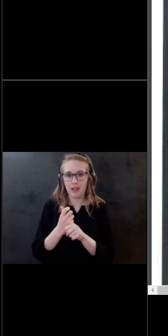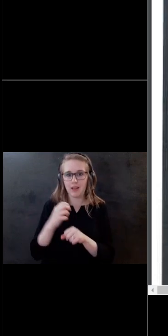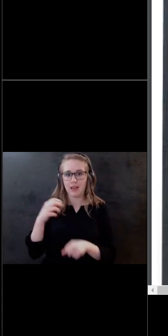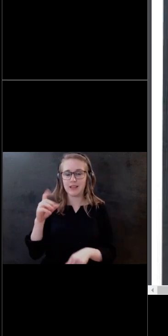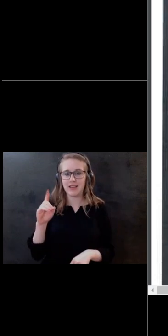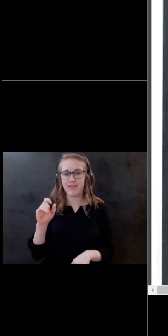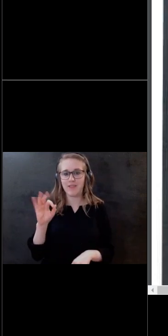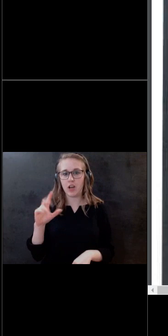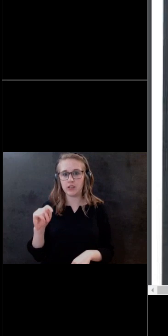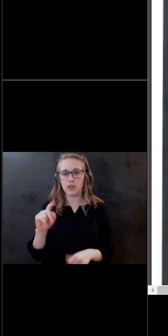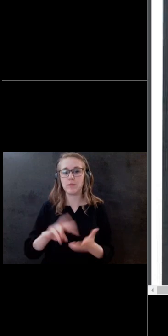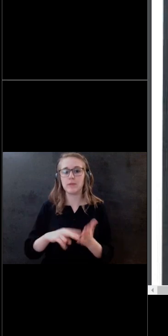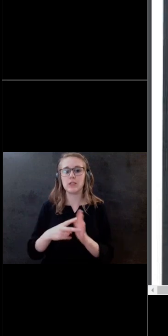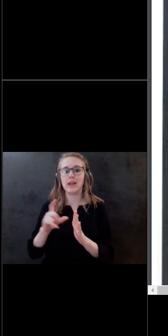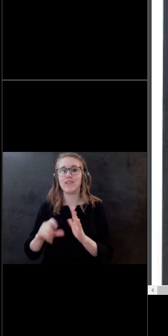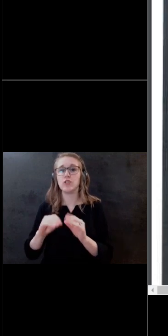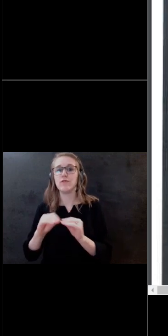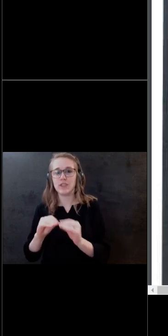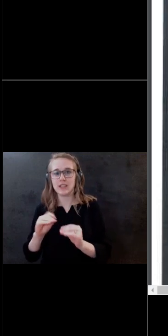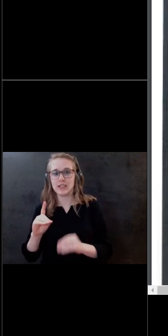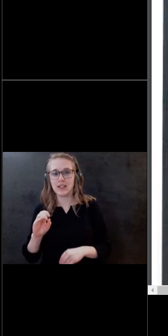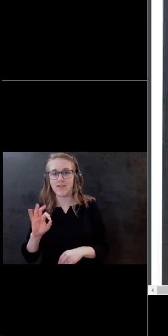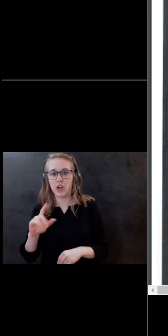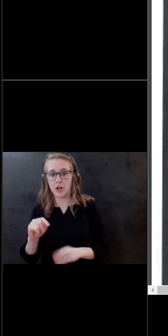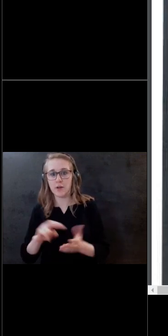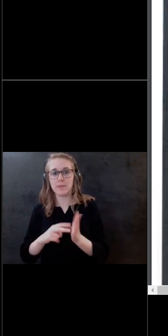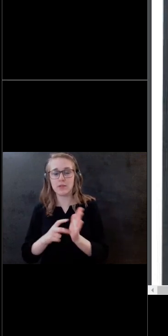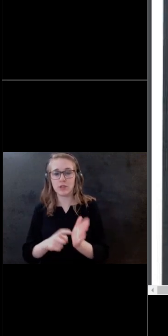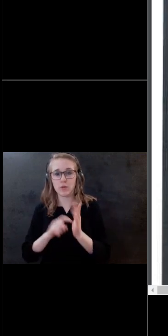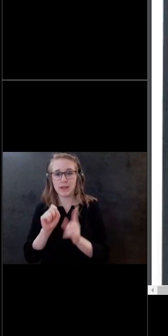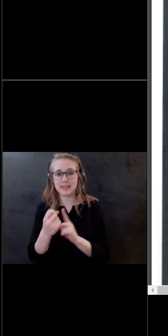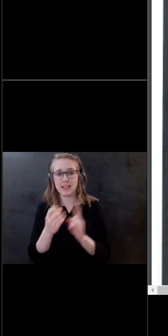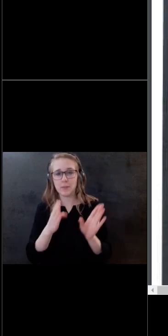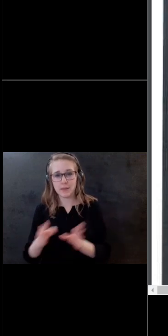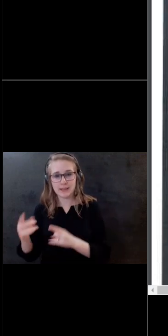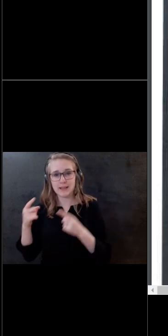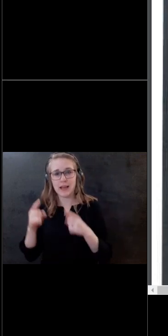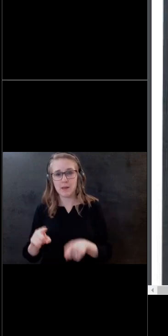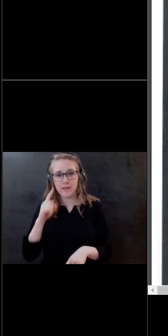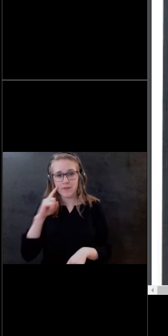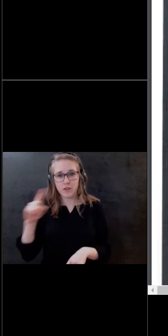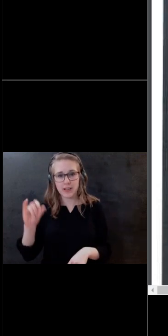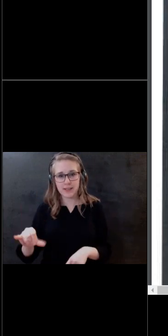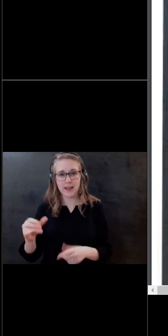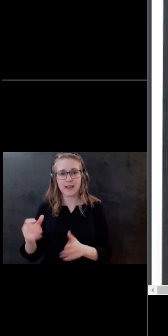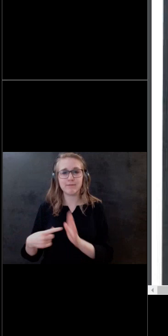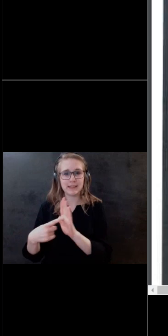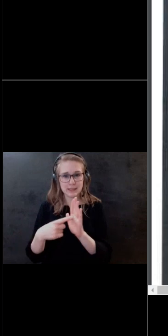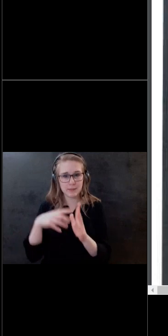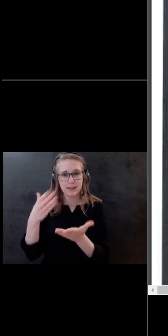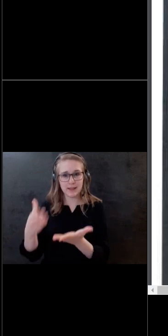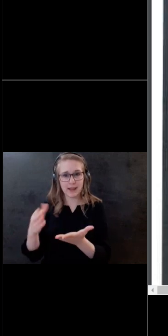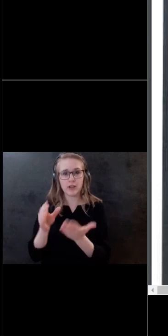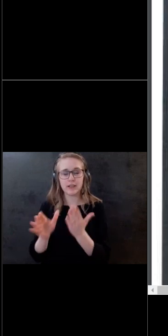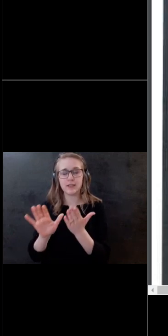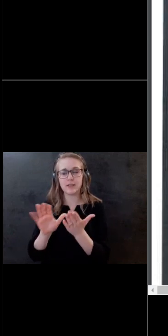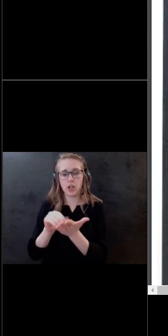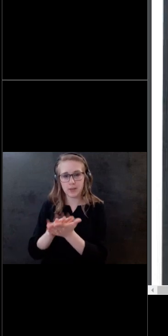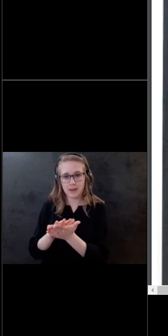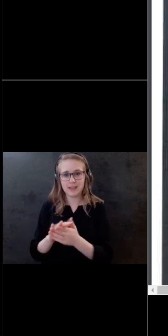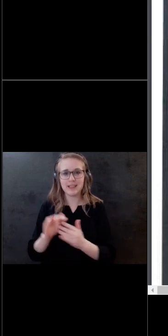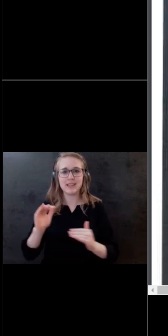the default. Curing the default will require a site plan to be done for that exhibit that was in the document. And the balance